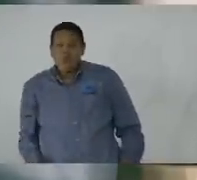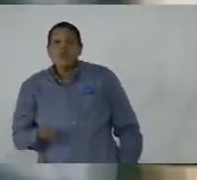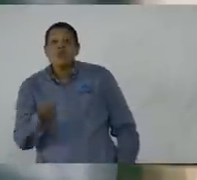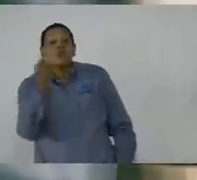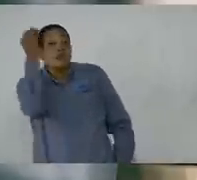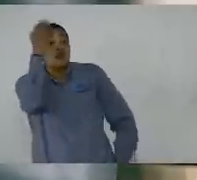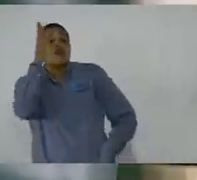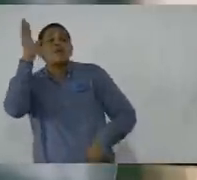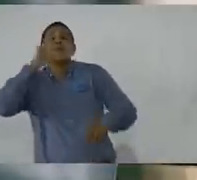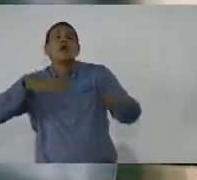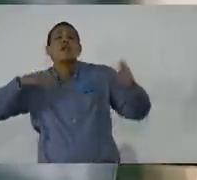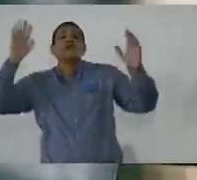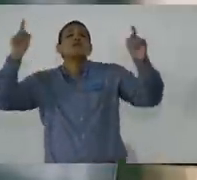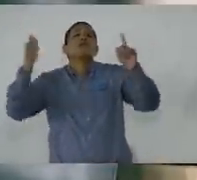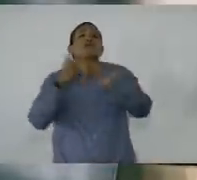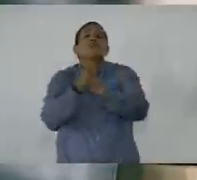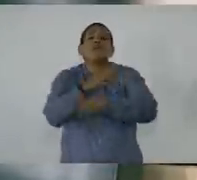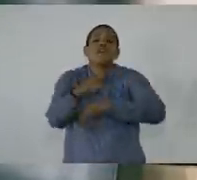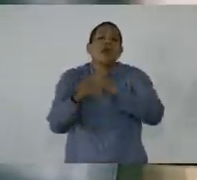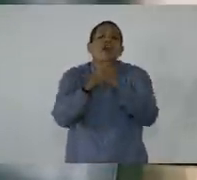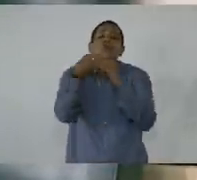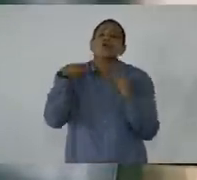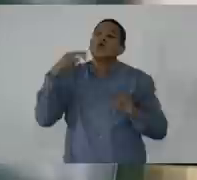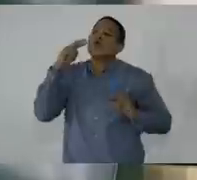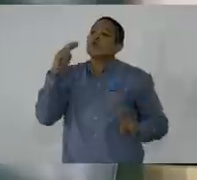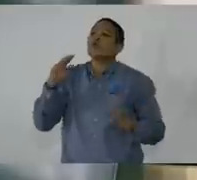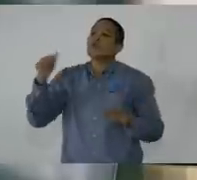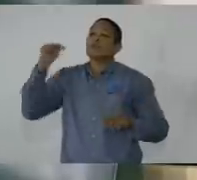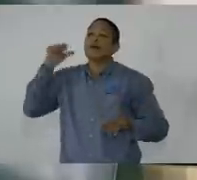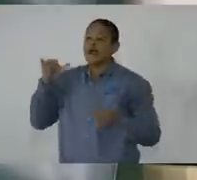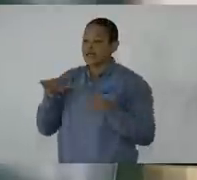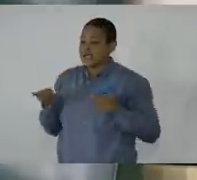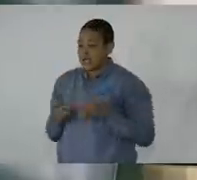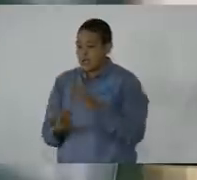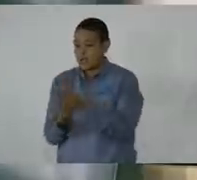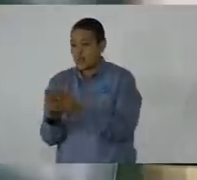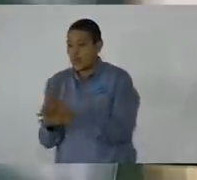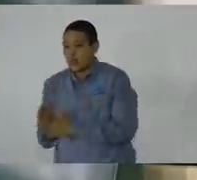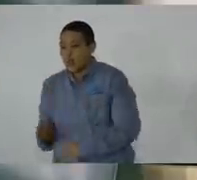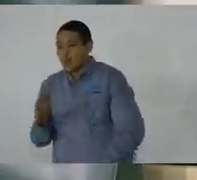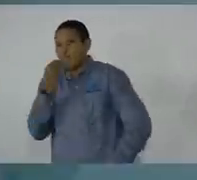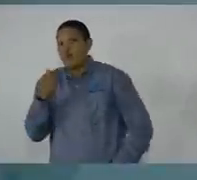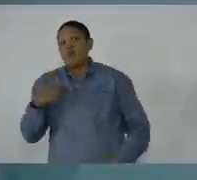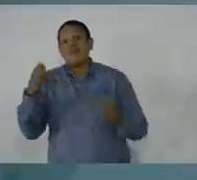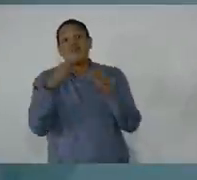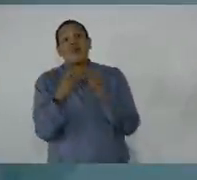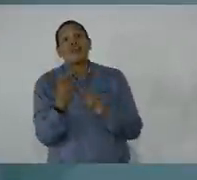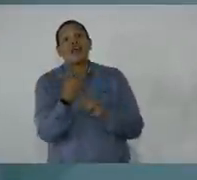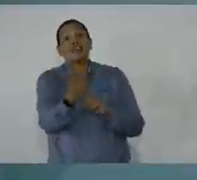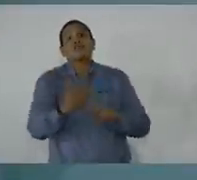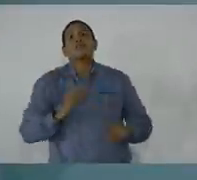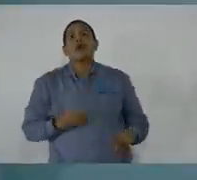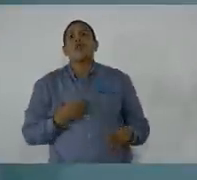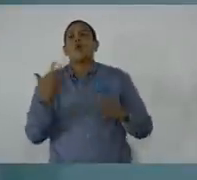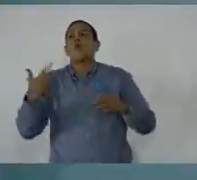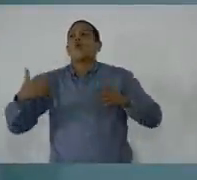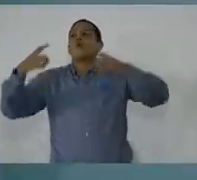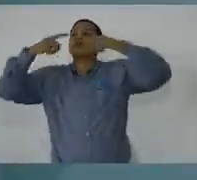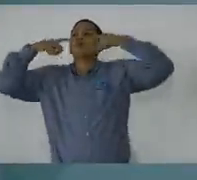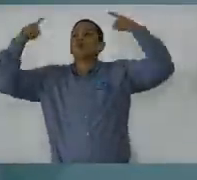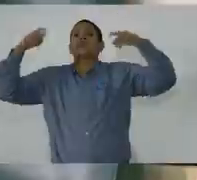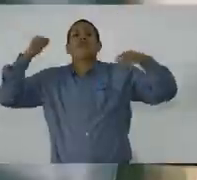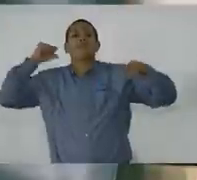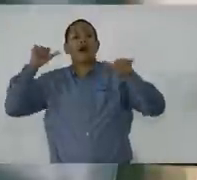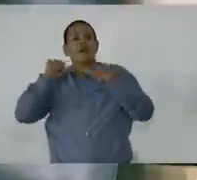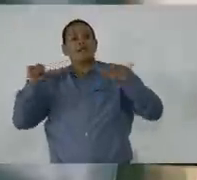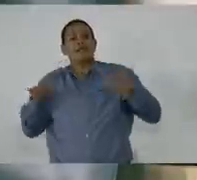Madam Speaker, we look on backyard garden kits. We're going to further expand our very successful backyard